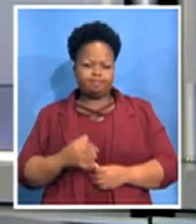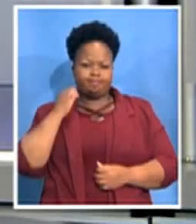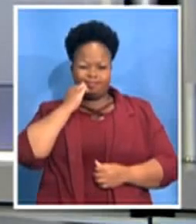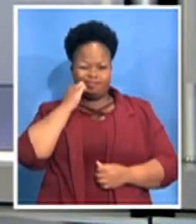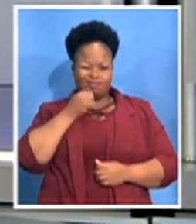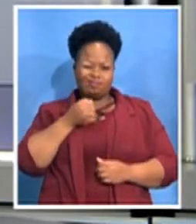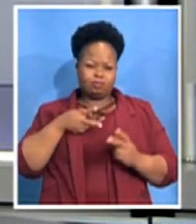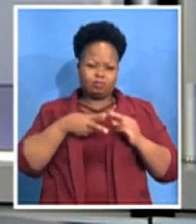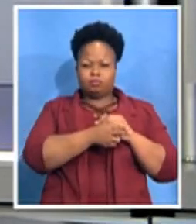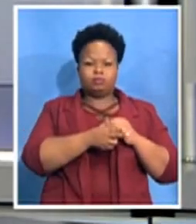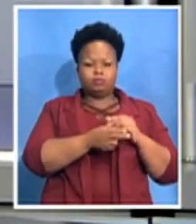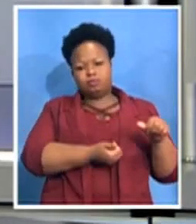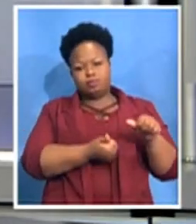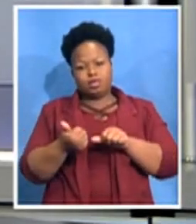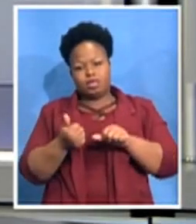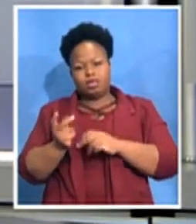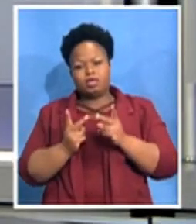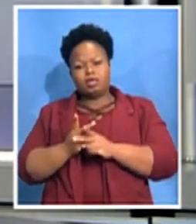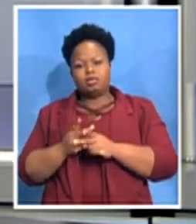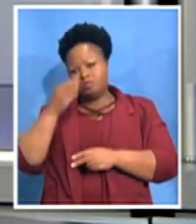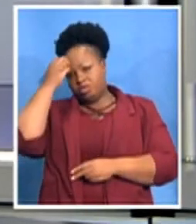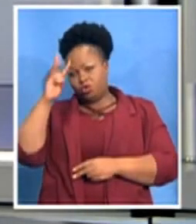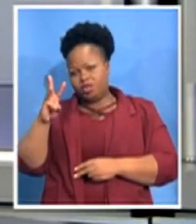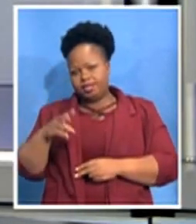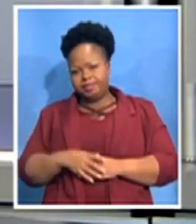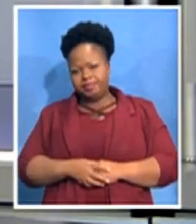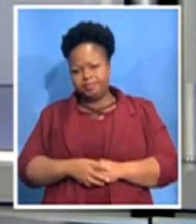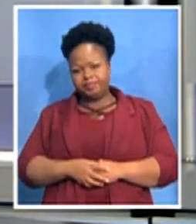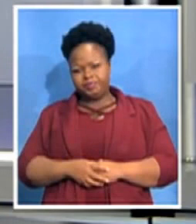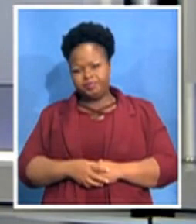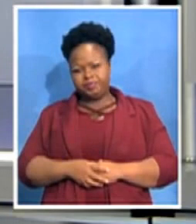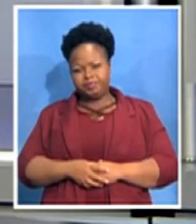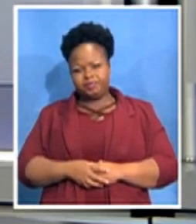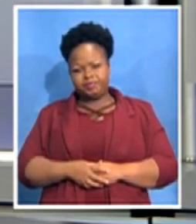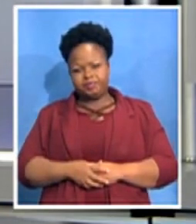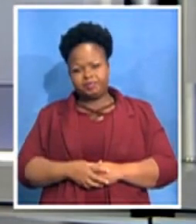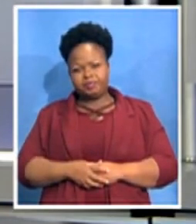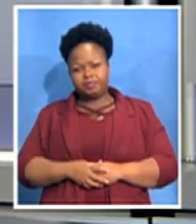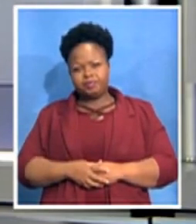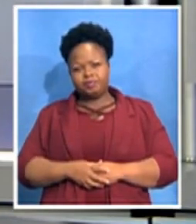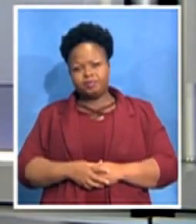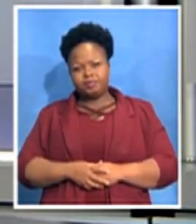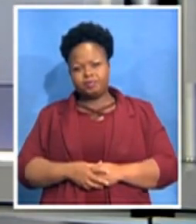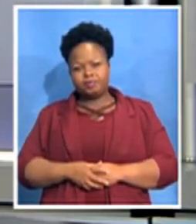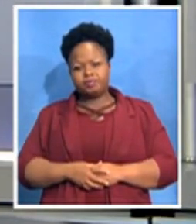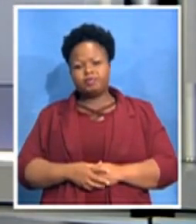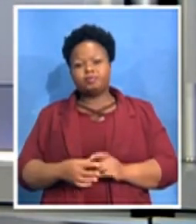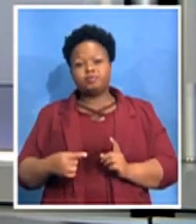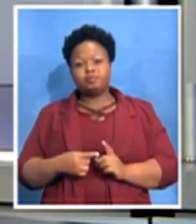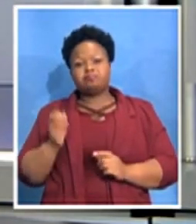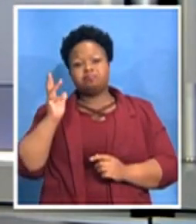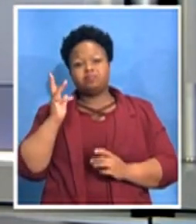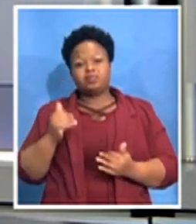Back to Pretoria to the media briefing by Public Protector Busisiwe Mkhwebane as she's addressing the media about the various reports that have